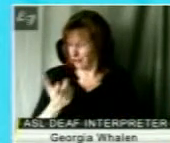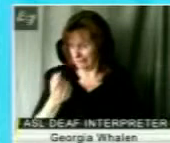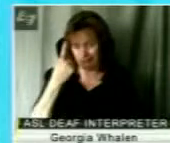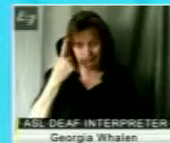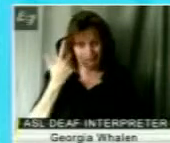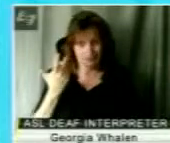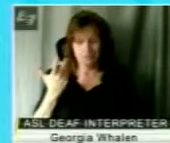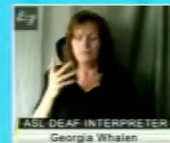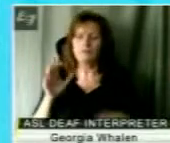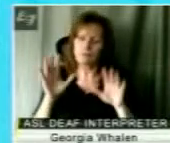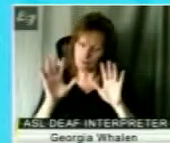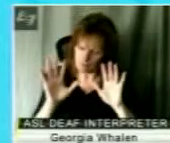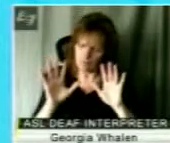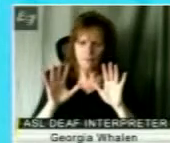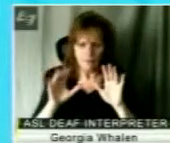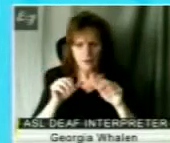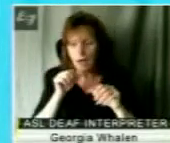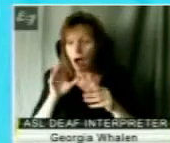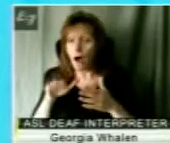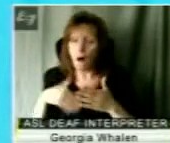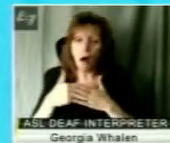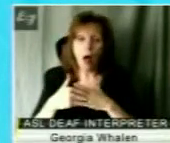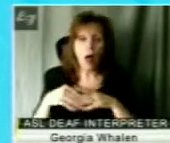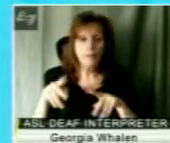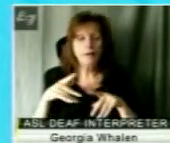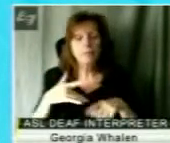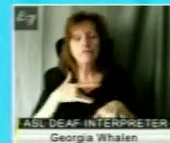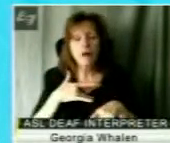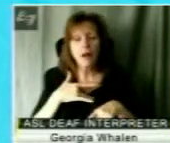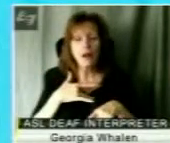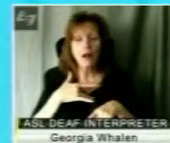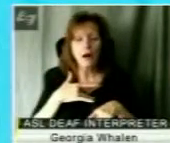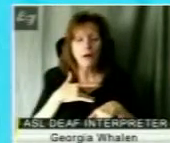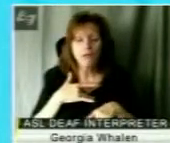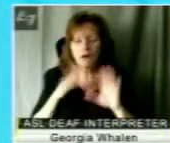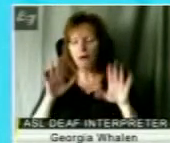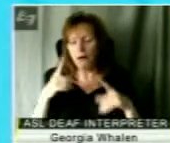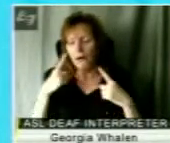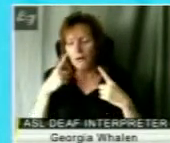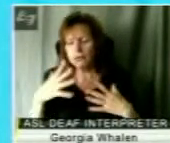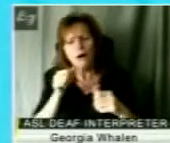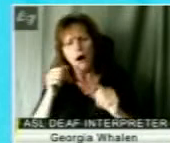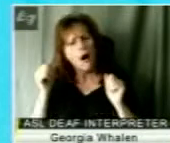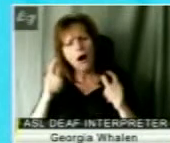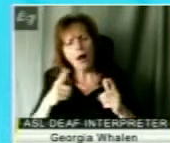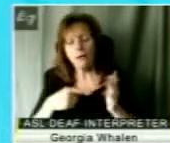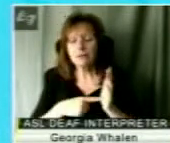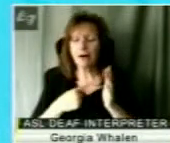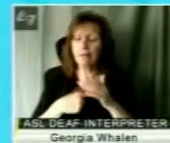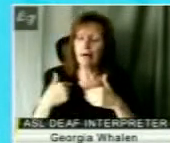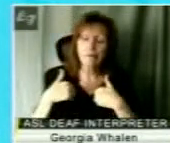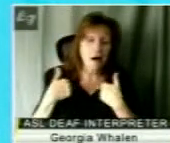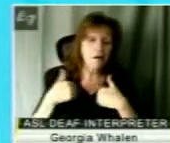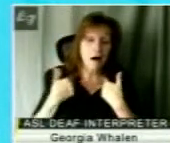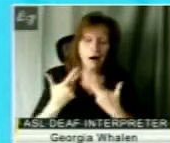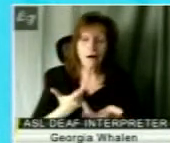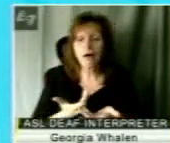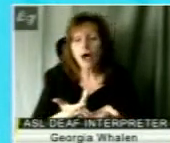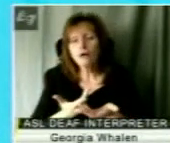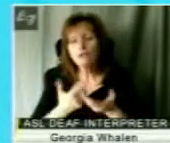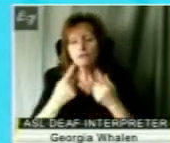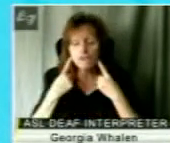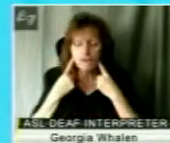they may not see that risk for themselves. And we know particularly in young adults, that can be the case. Or people may be getting